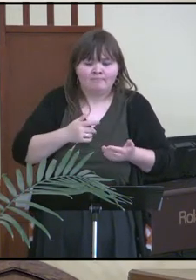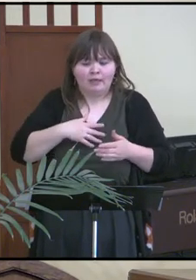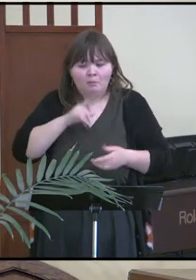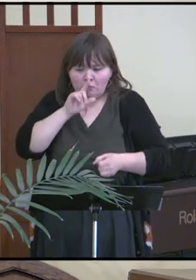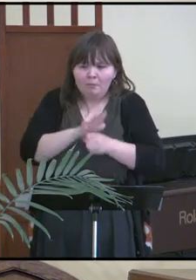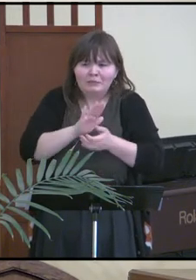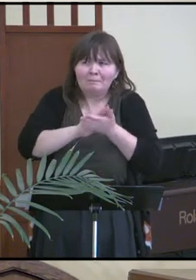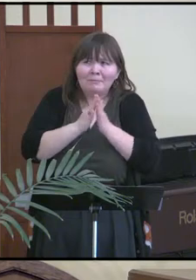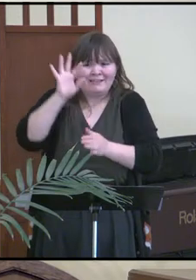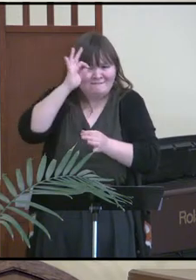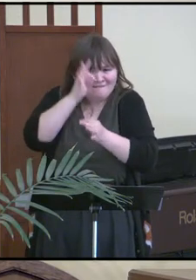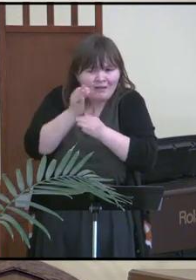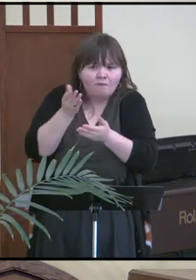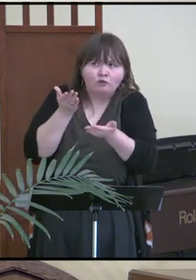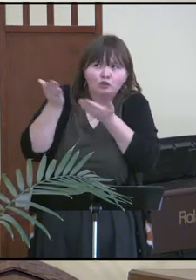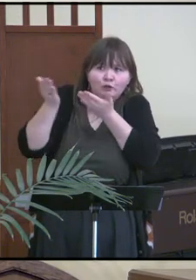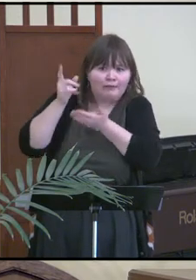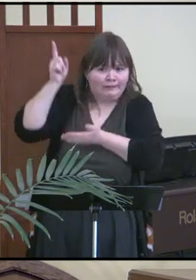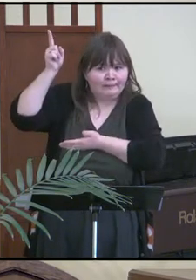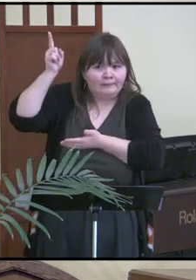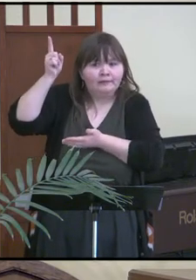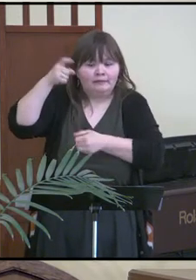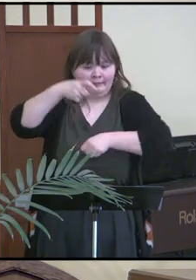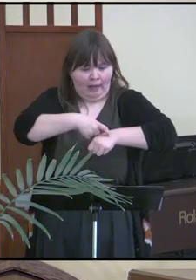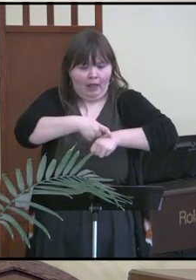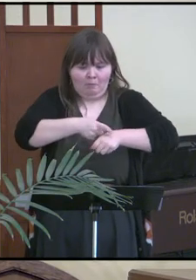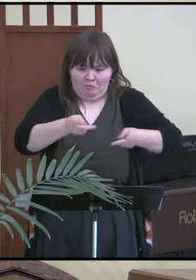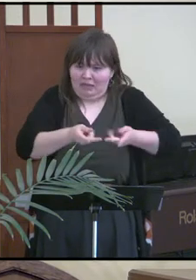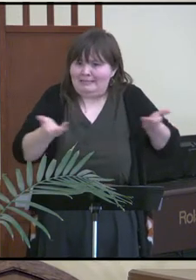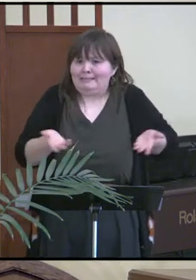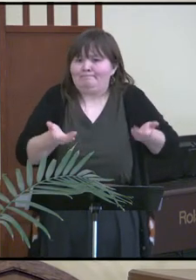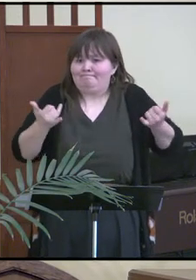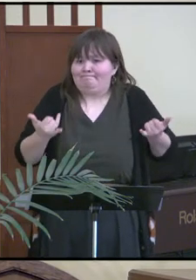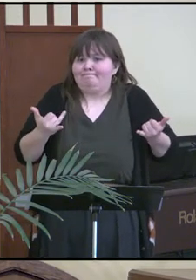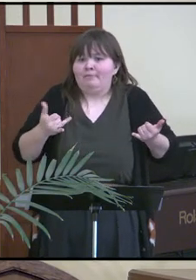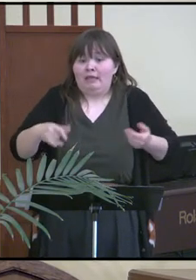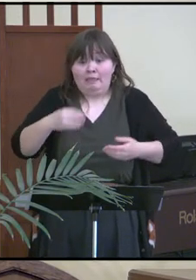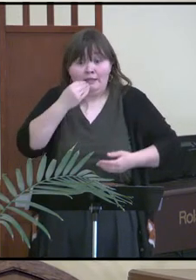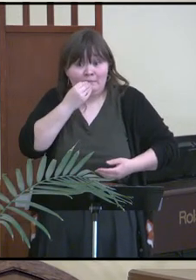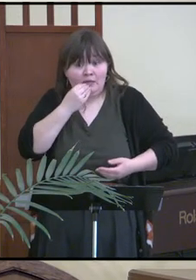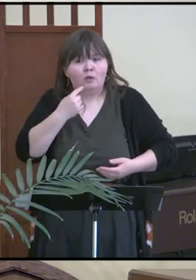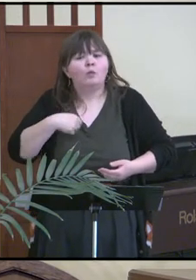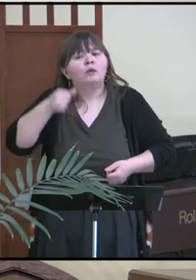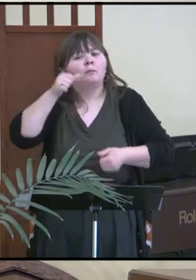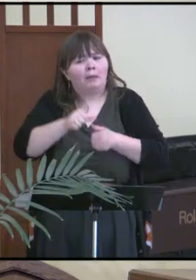servants in our time and in our place. In this meal, we remember